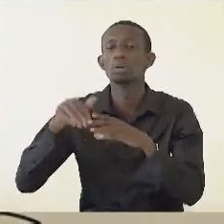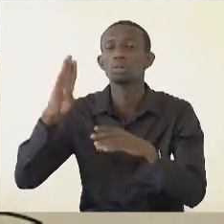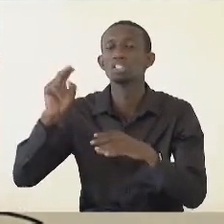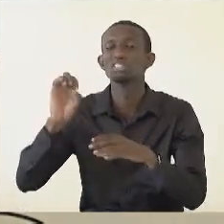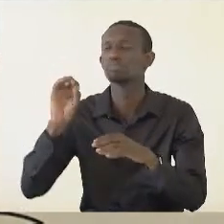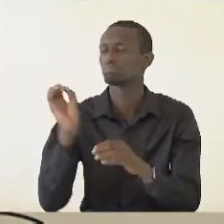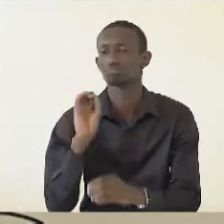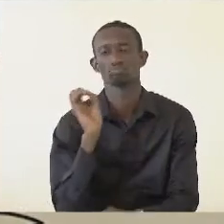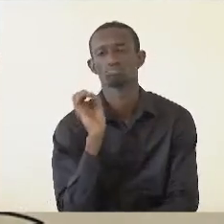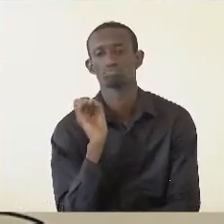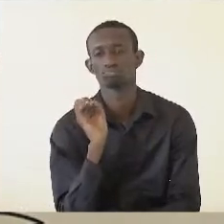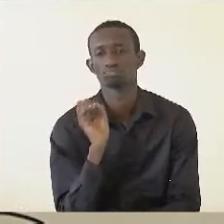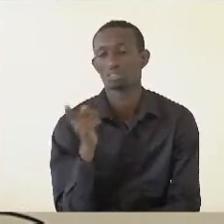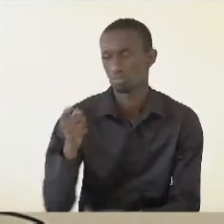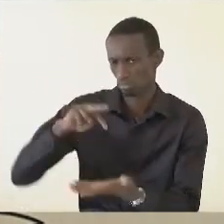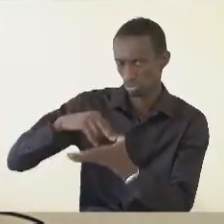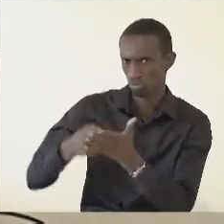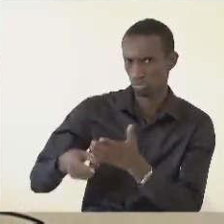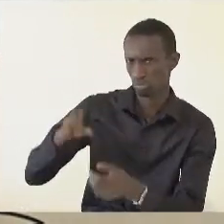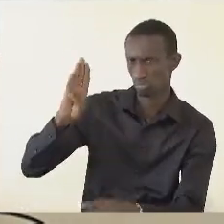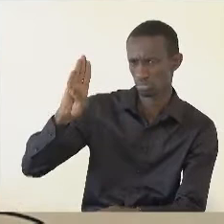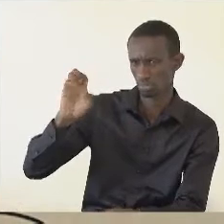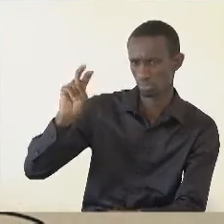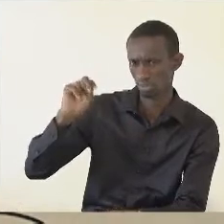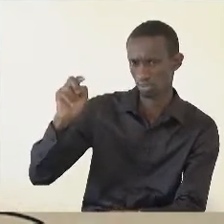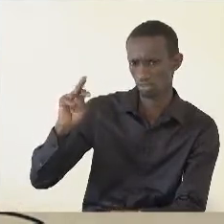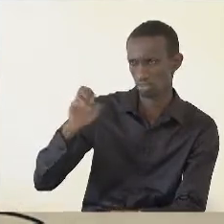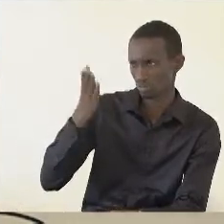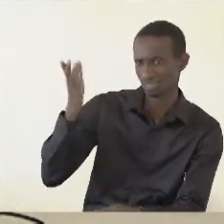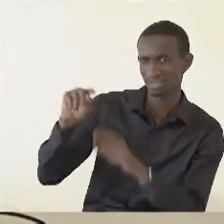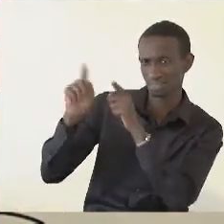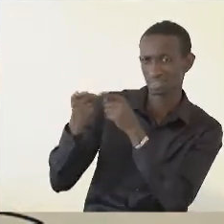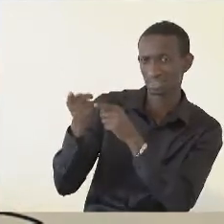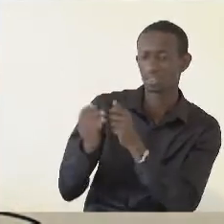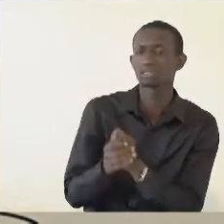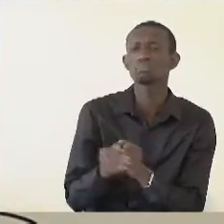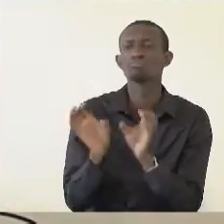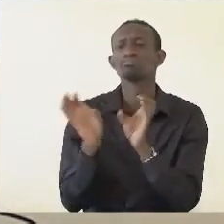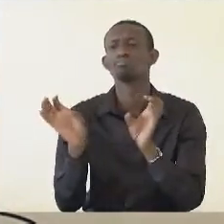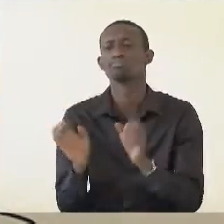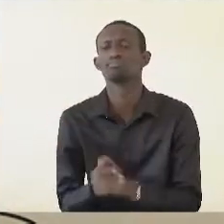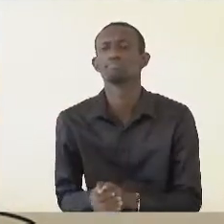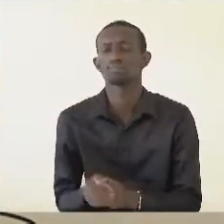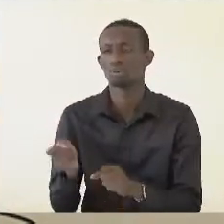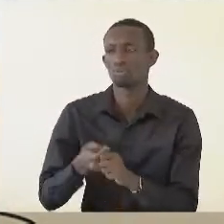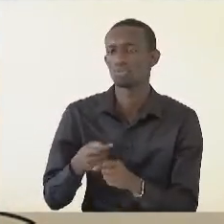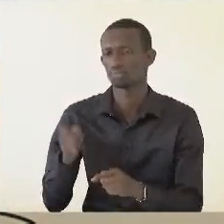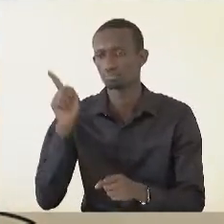ring. So that means this benzene ring is a substituent of this